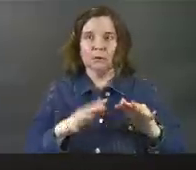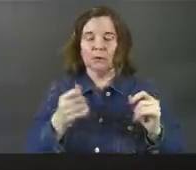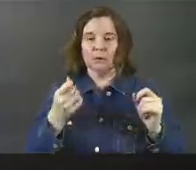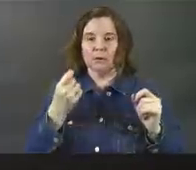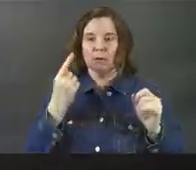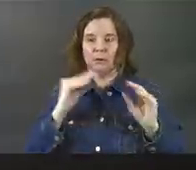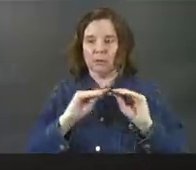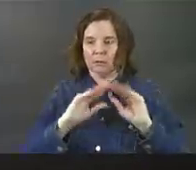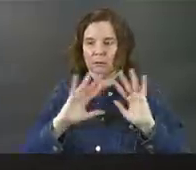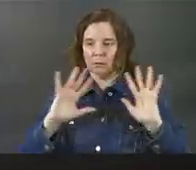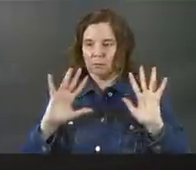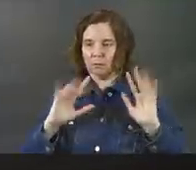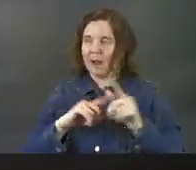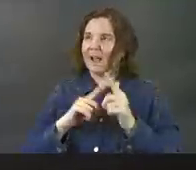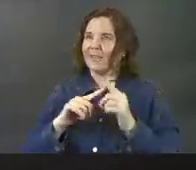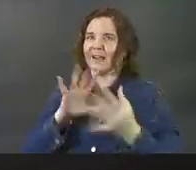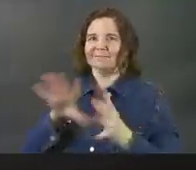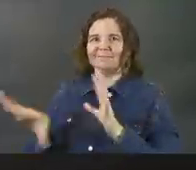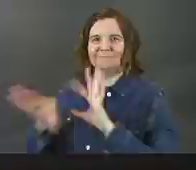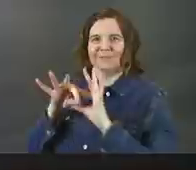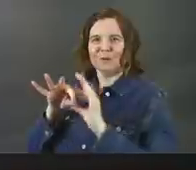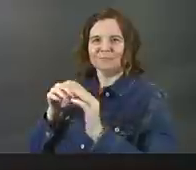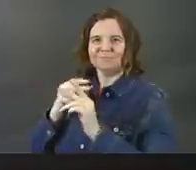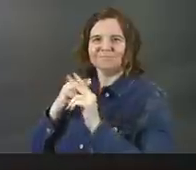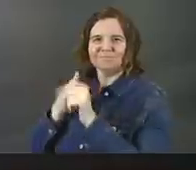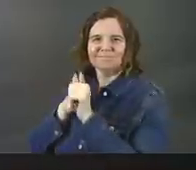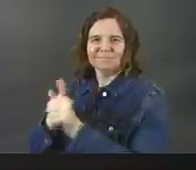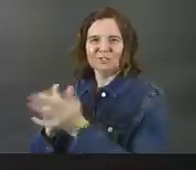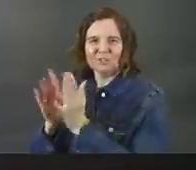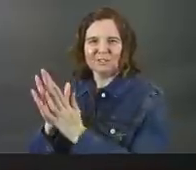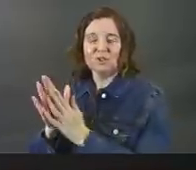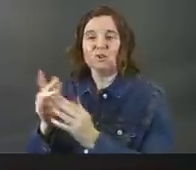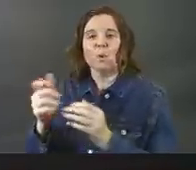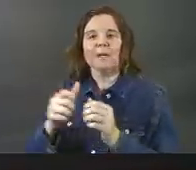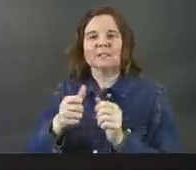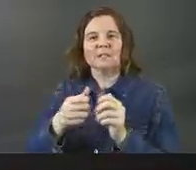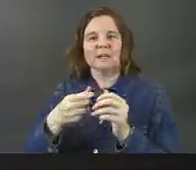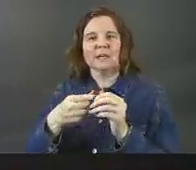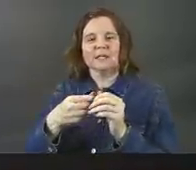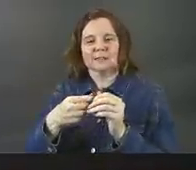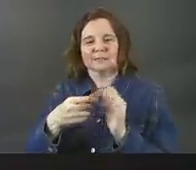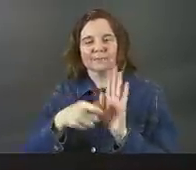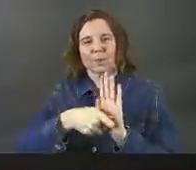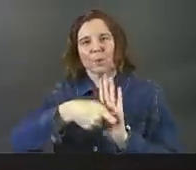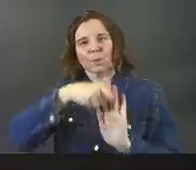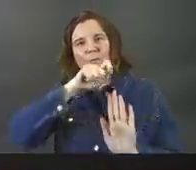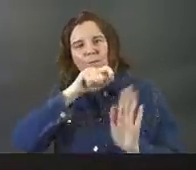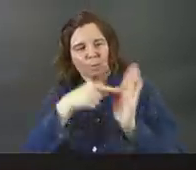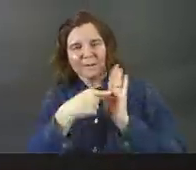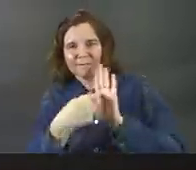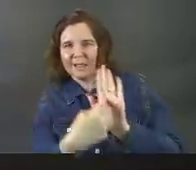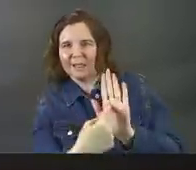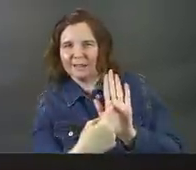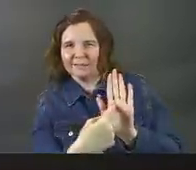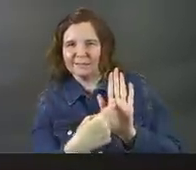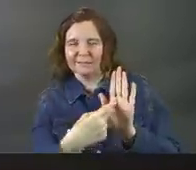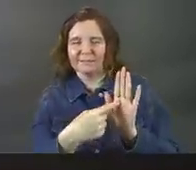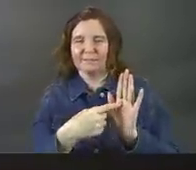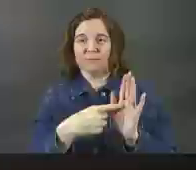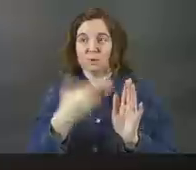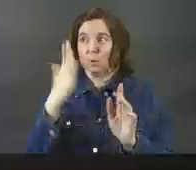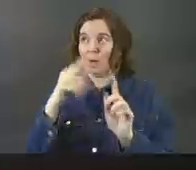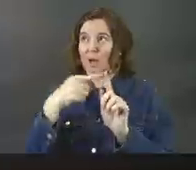this revealing. It's the pulling back of the curtain and seeing something from God's perspective. So the book of